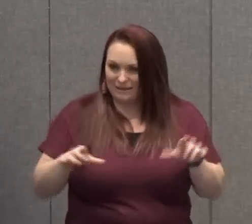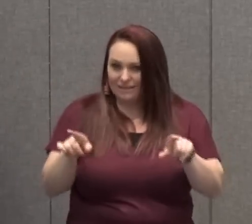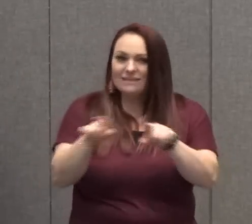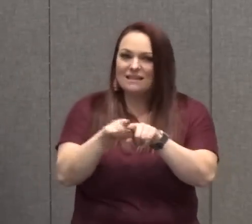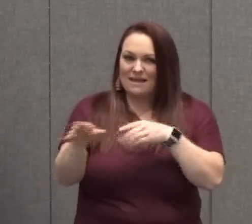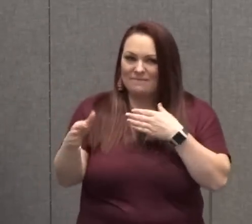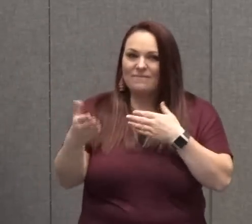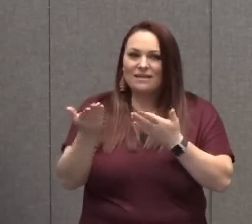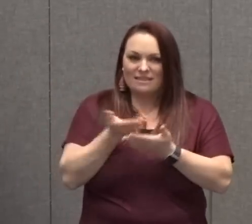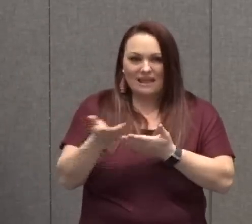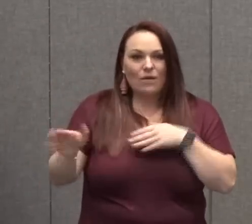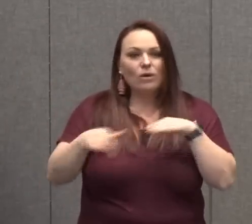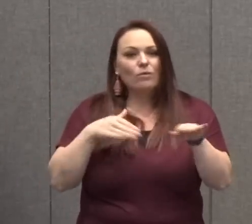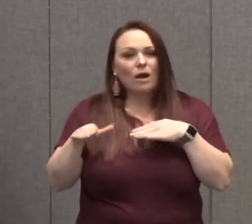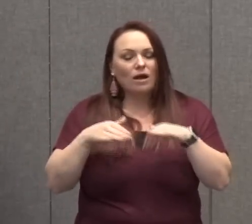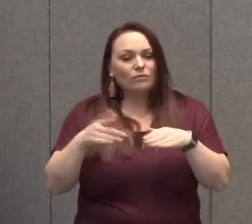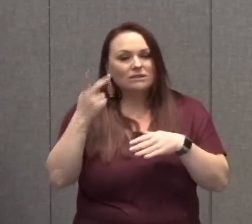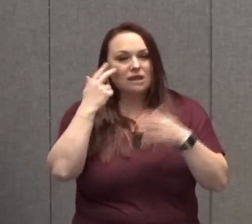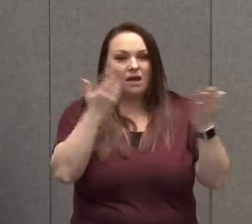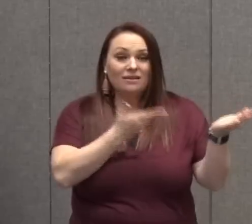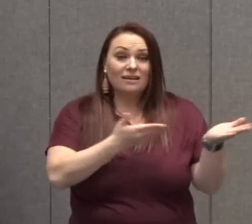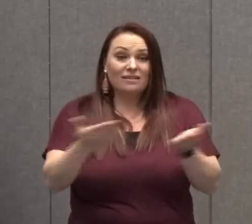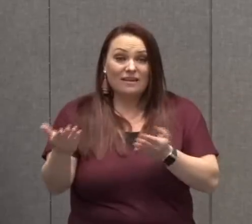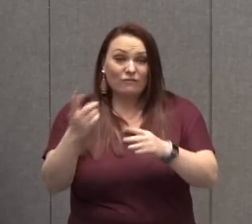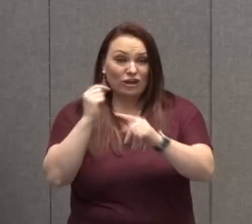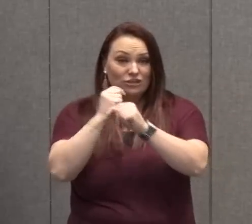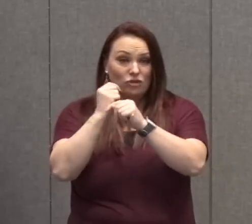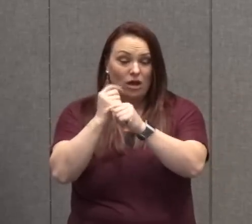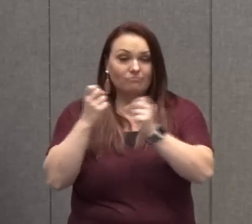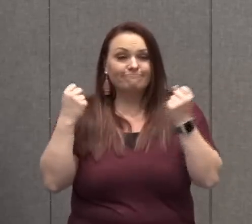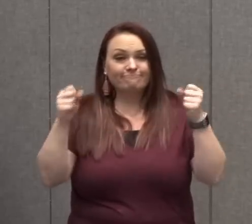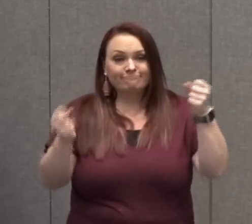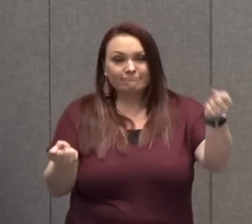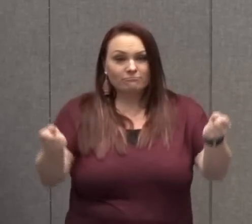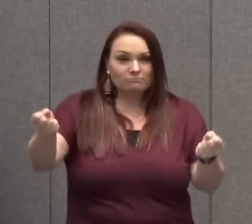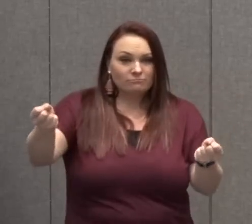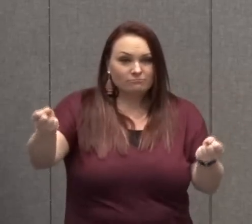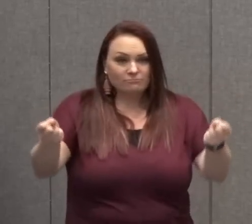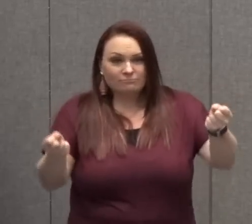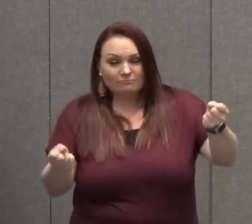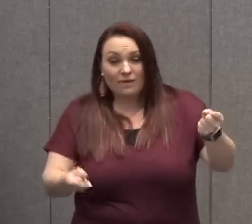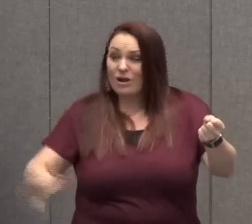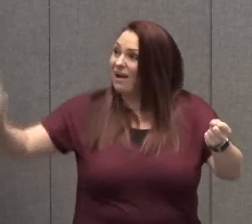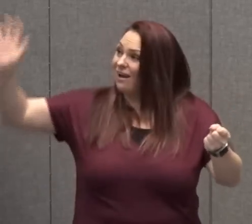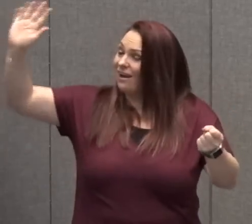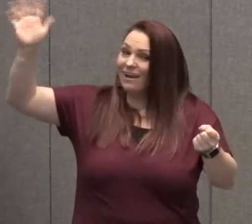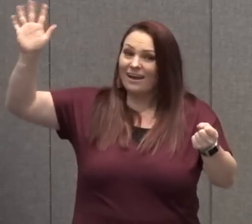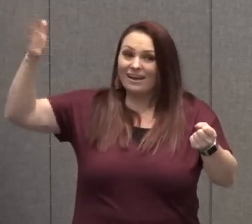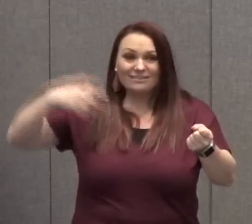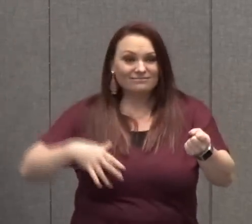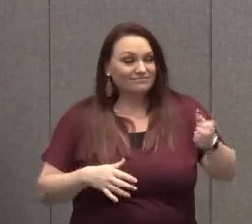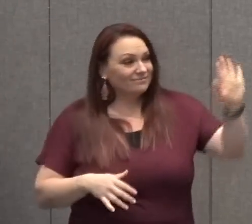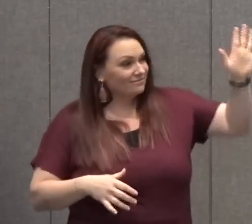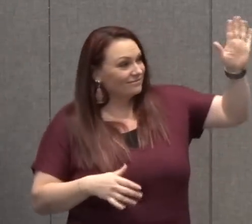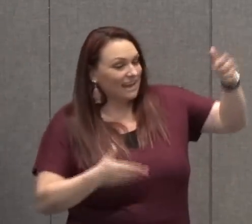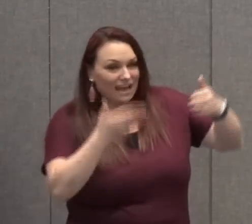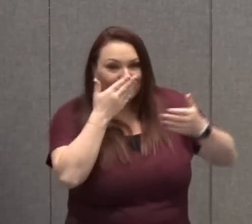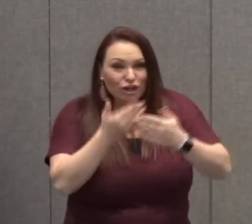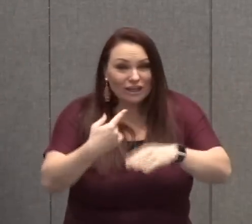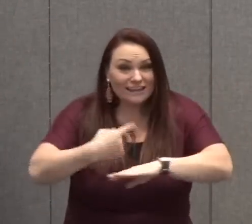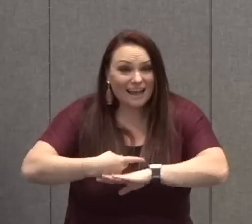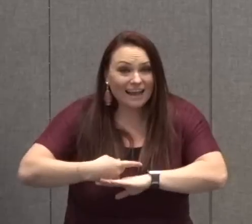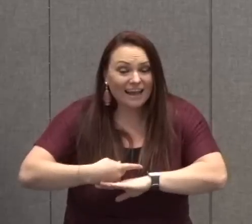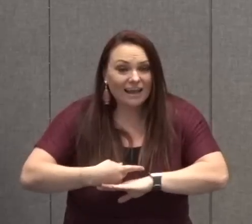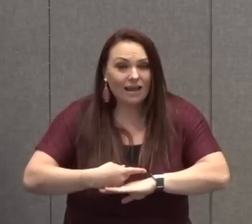one of our walks. We see delivery trucks come by and we're just waving at everyone saying have a good day. And so